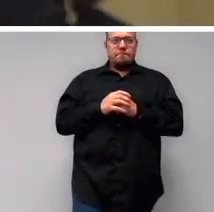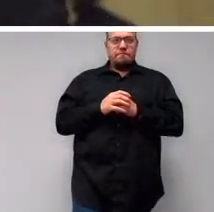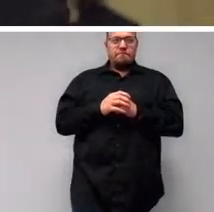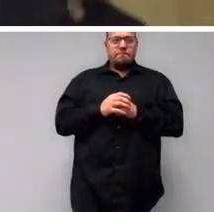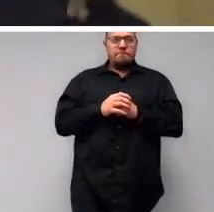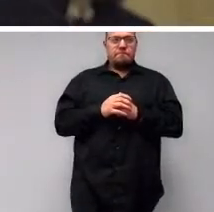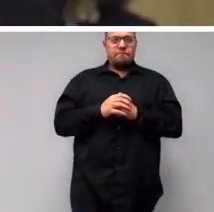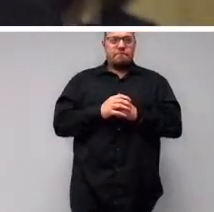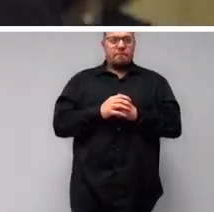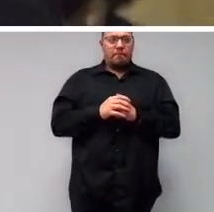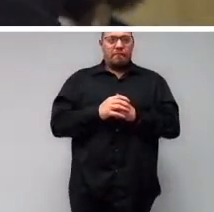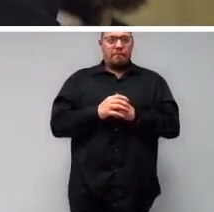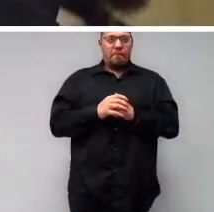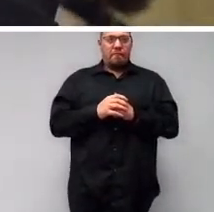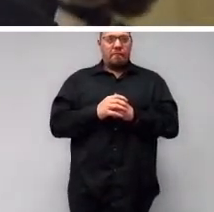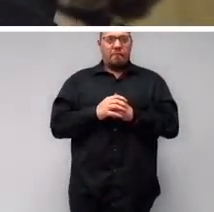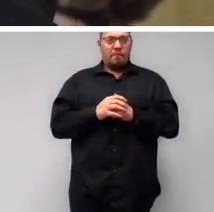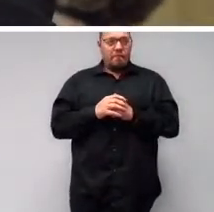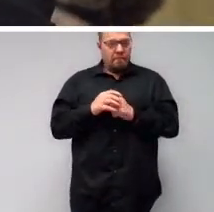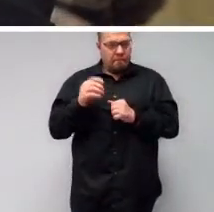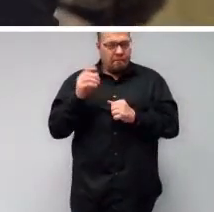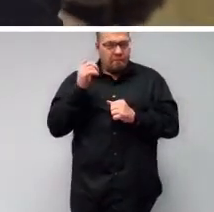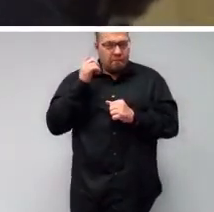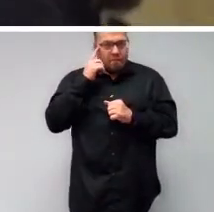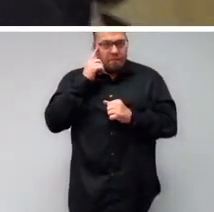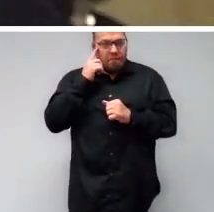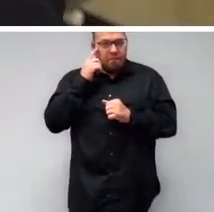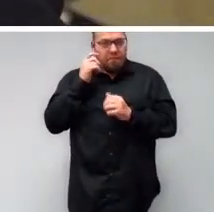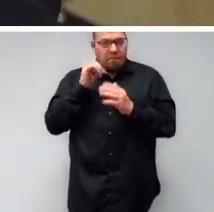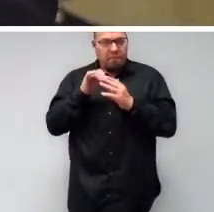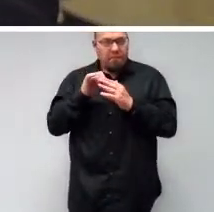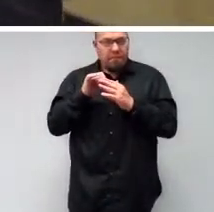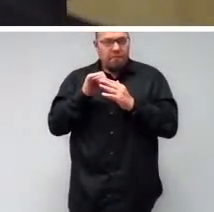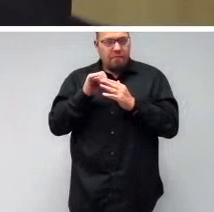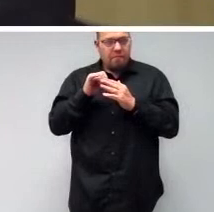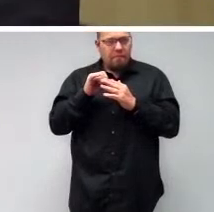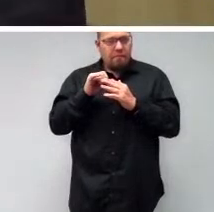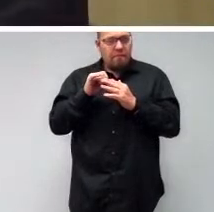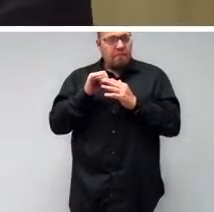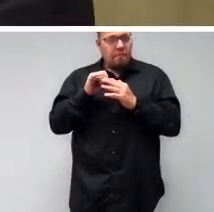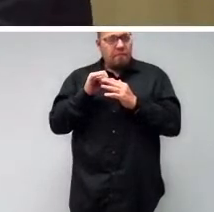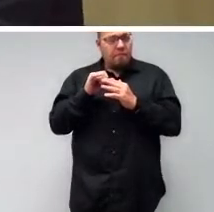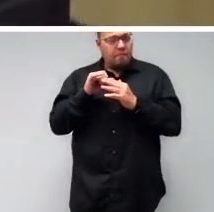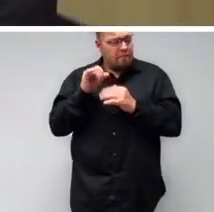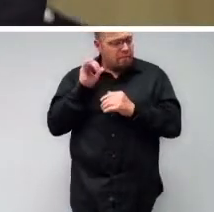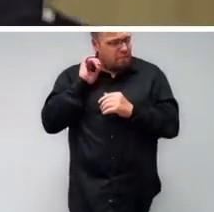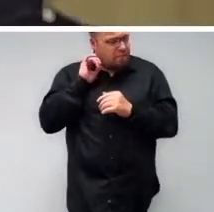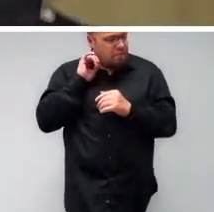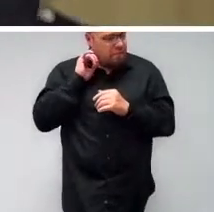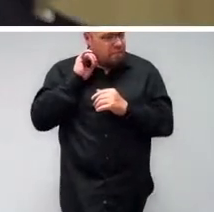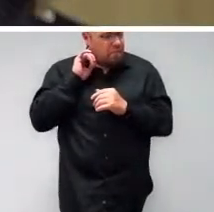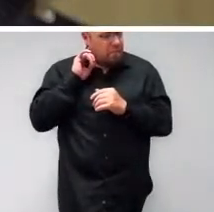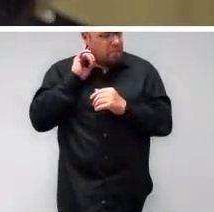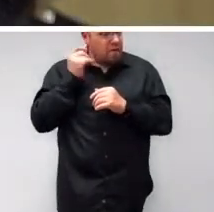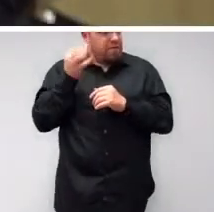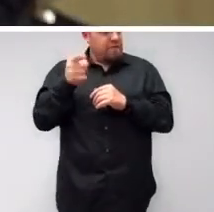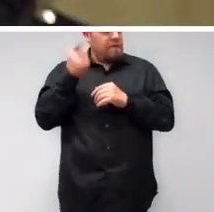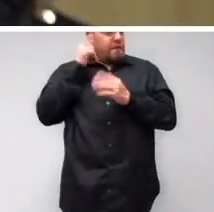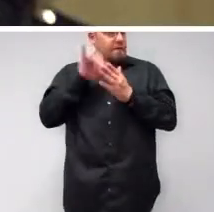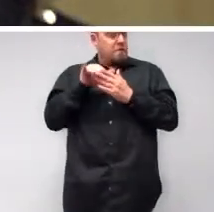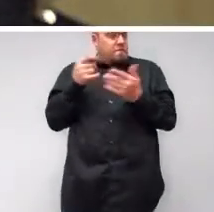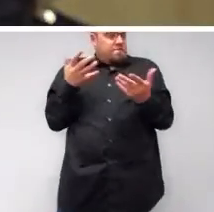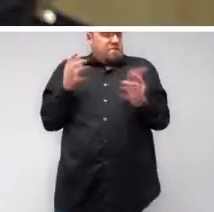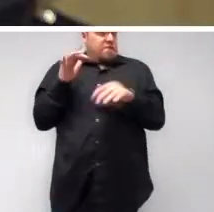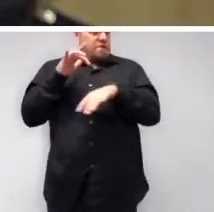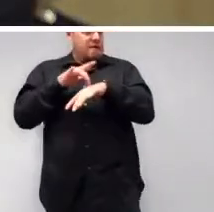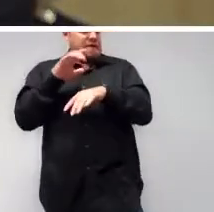Okay. I think this worked the whole time until we got to the very end. If you think you've been to CTEC, I would